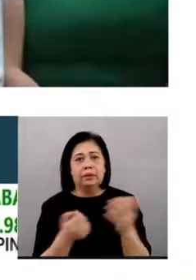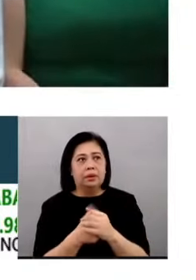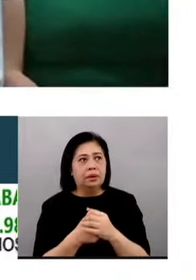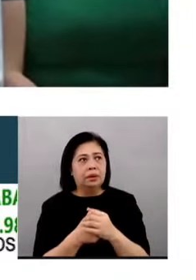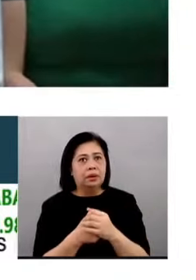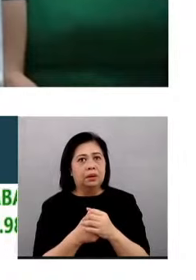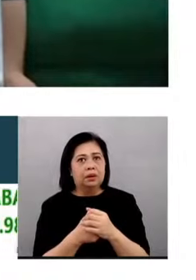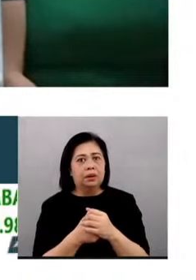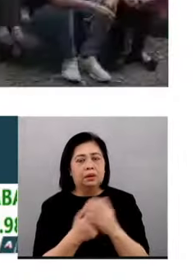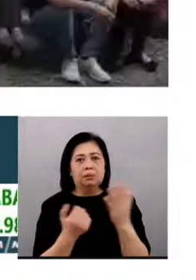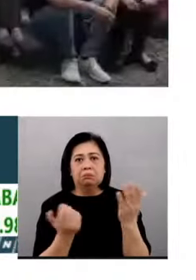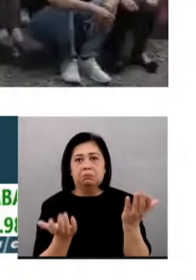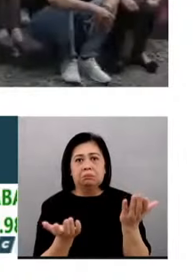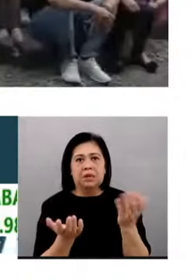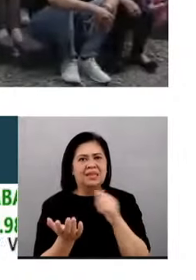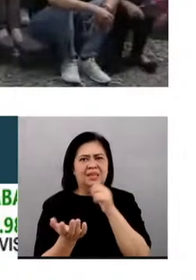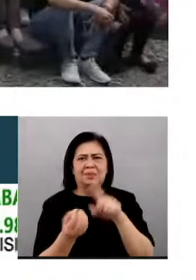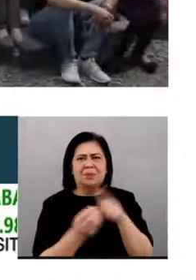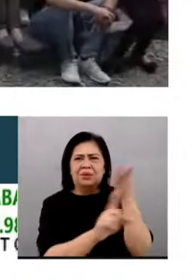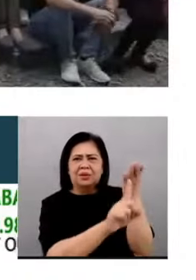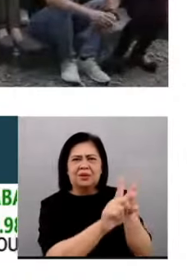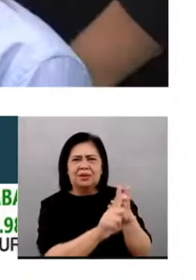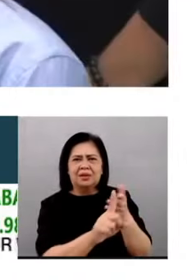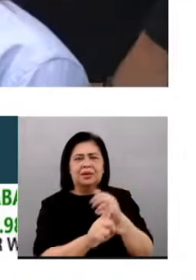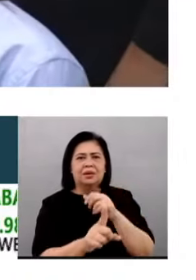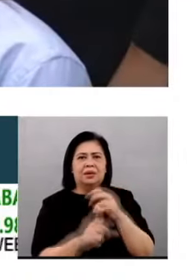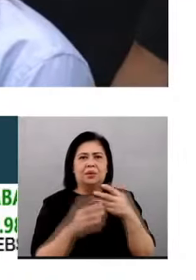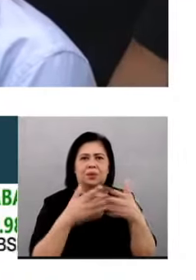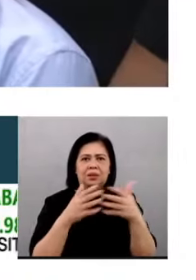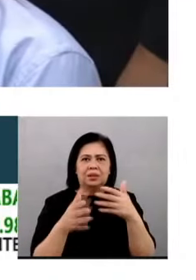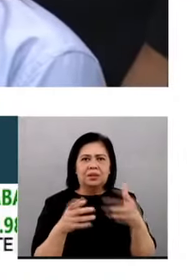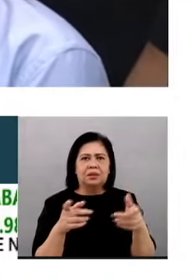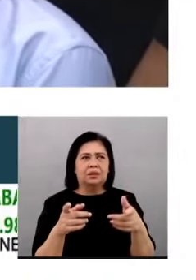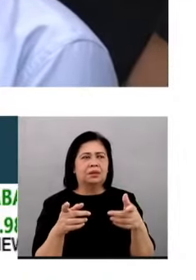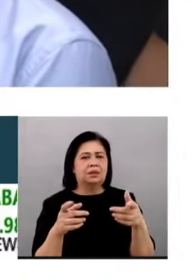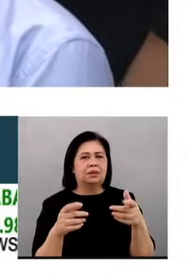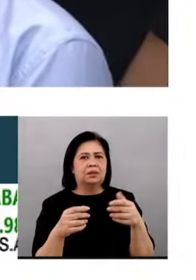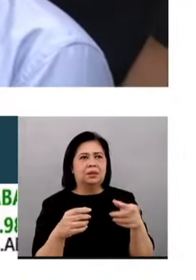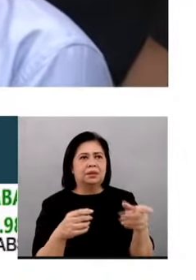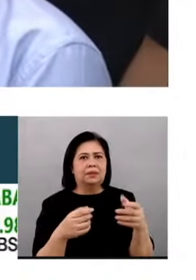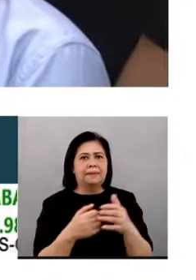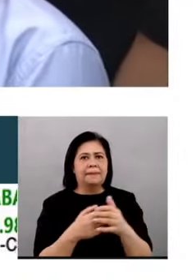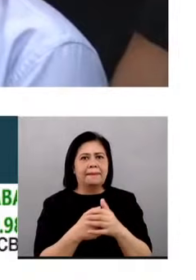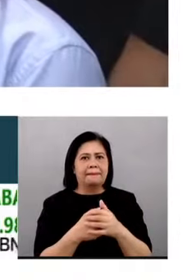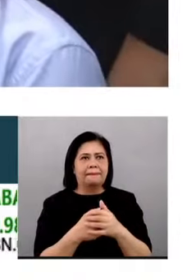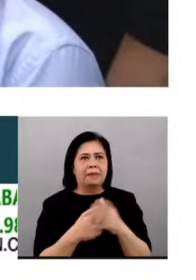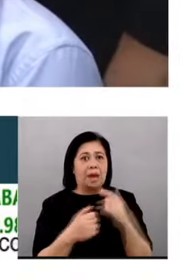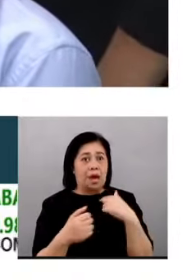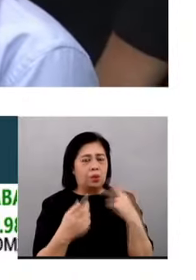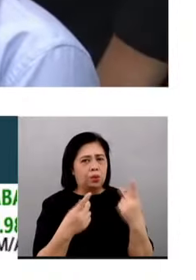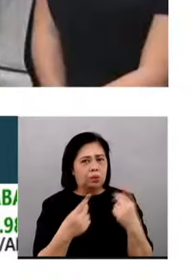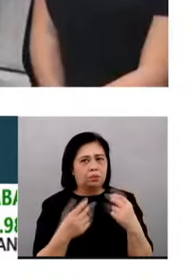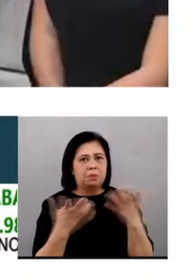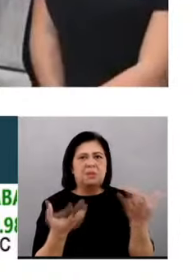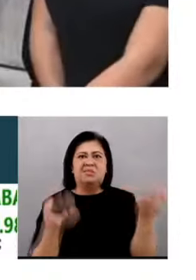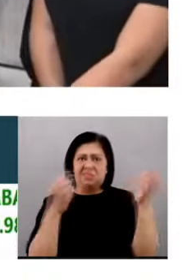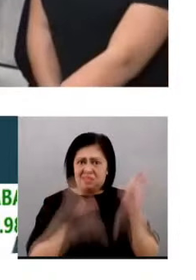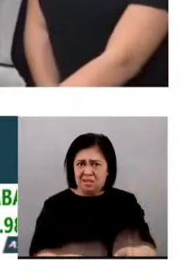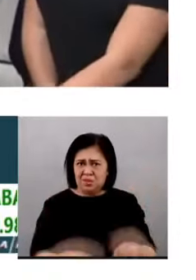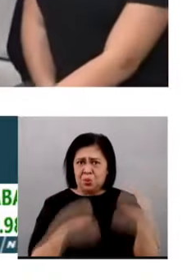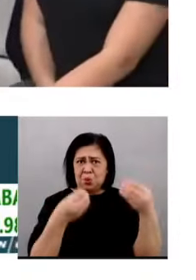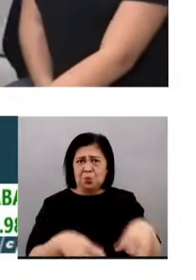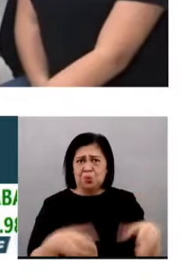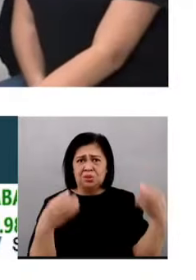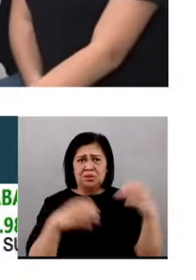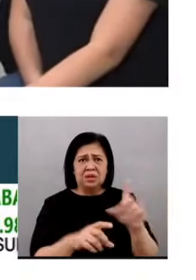why would you? And it's not about her, as she said. It's about whether or not I will doom the chance of someone